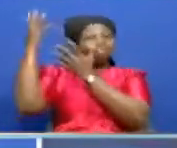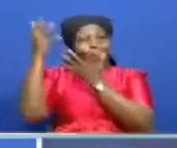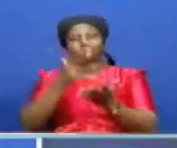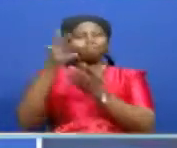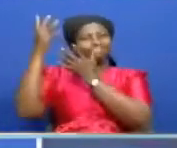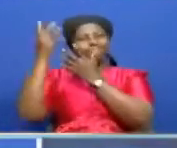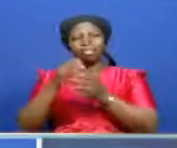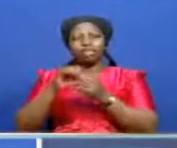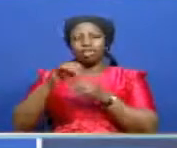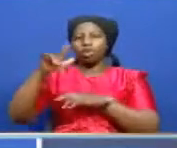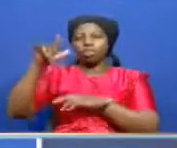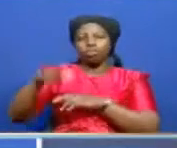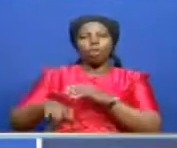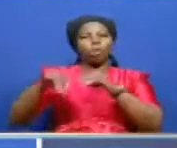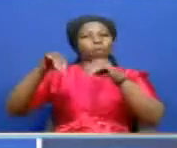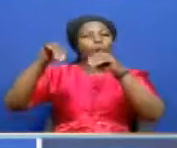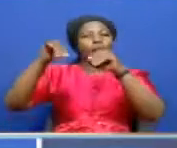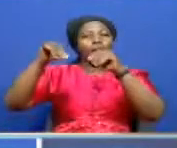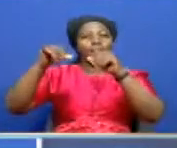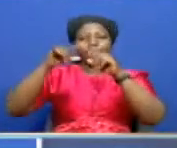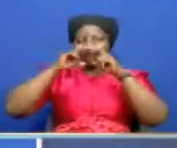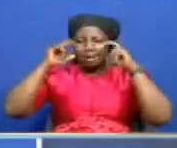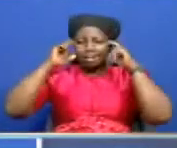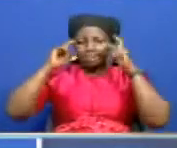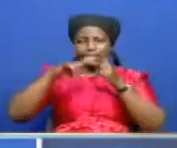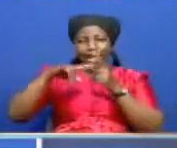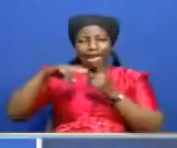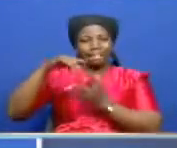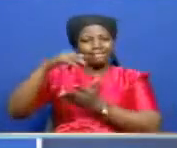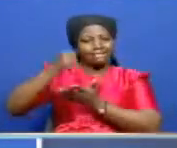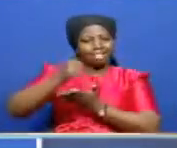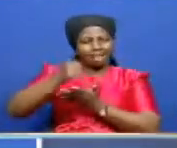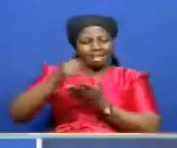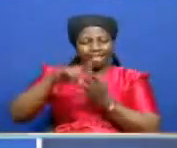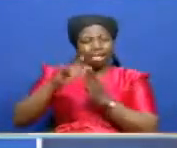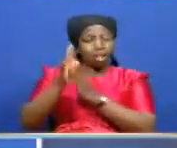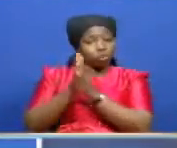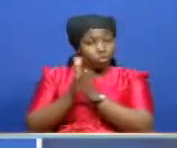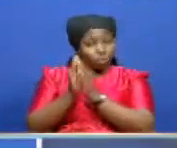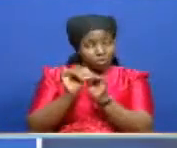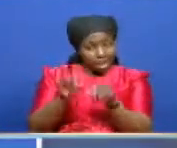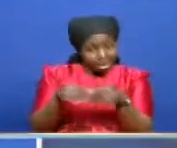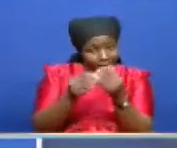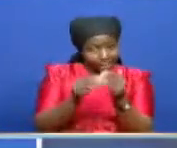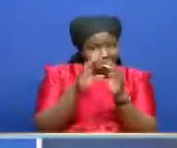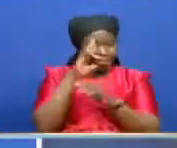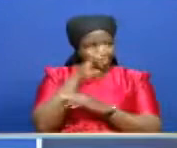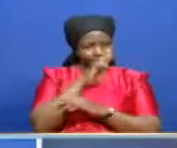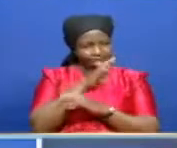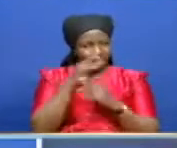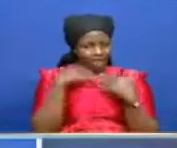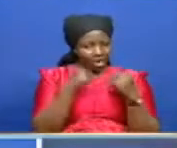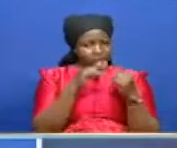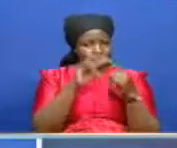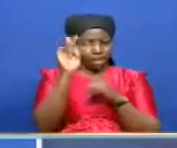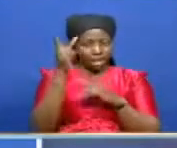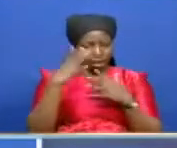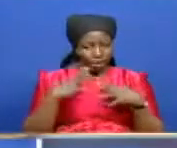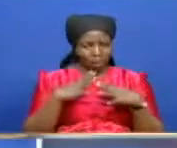masks, sanitizers and soap, which were posing fresh risks to Kenyans. Here's Betty Kiptum with that